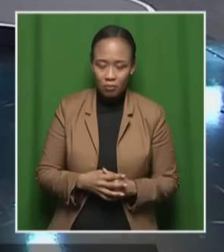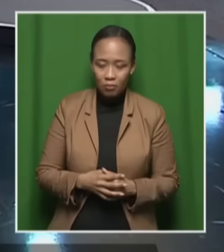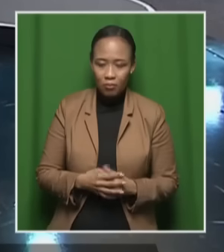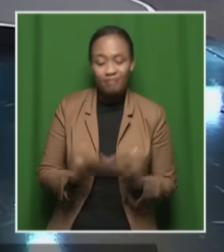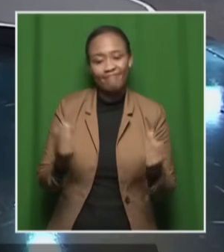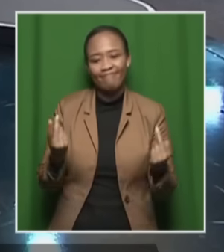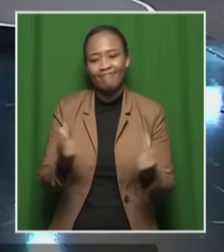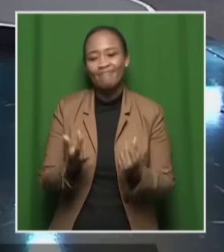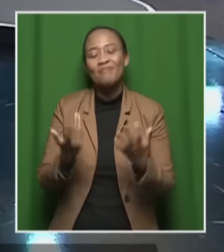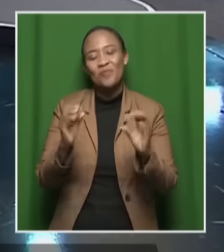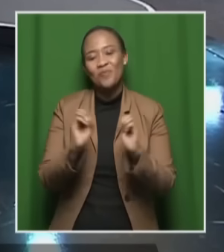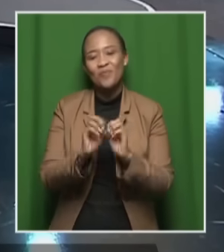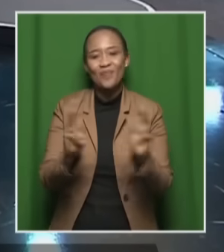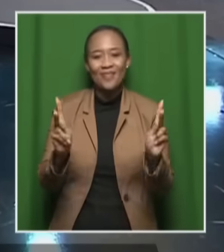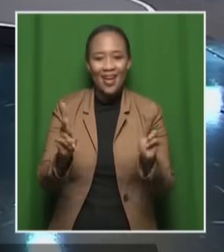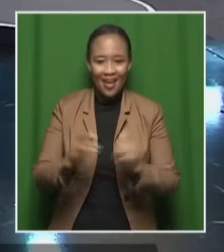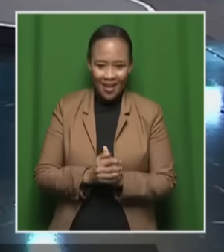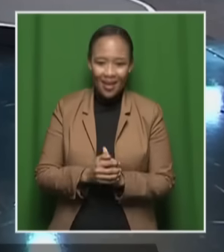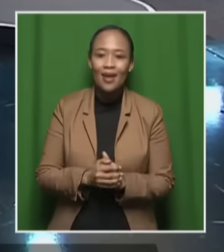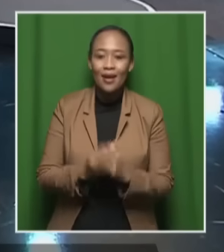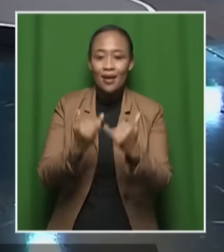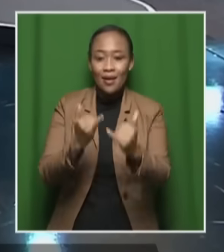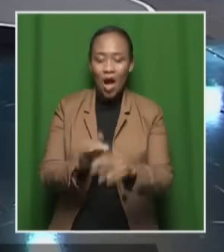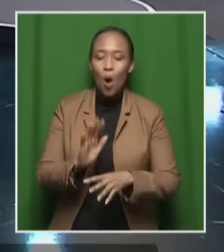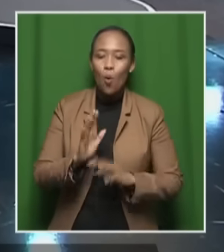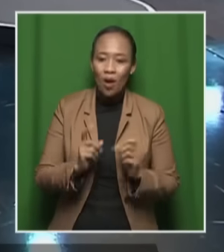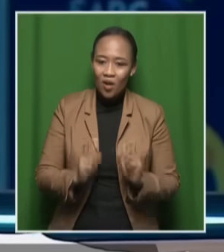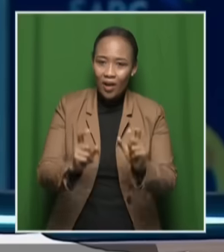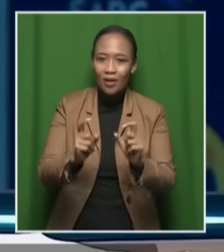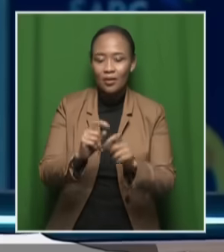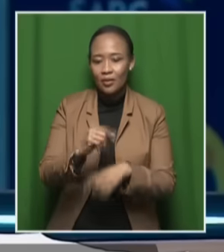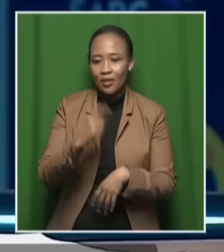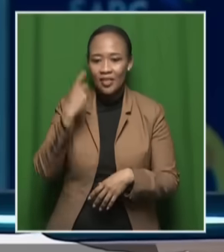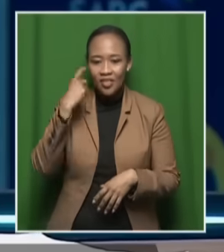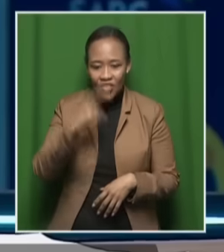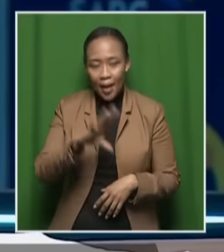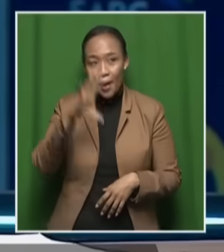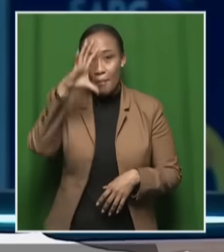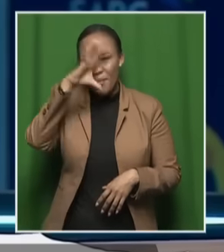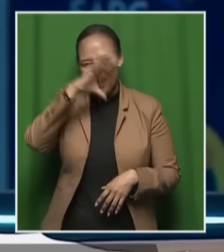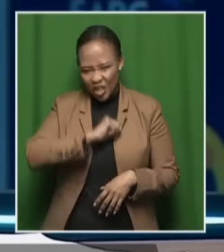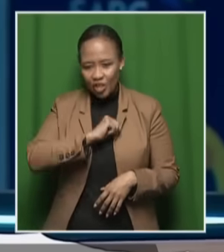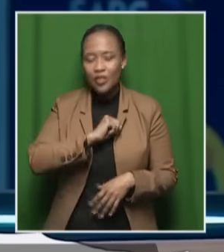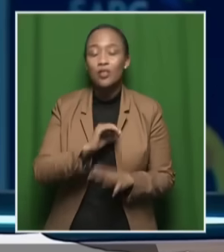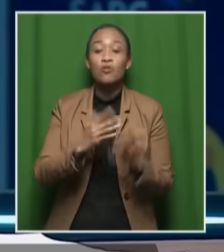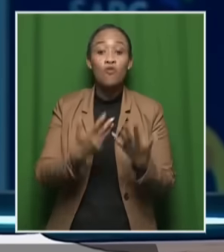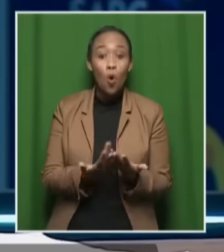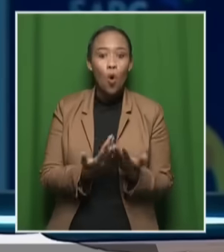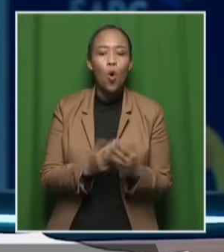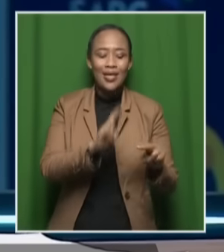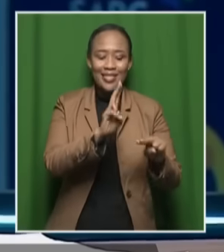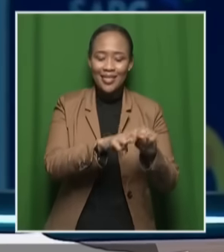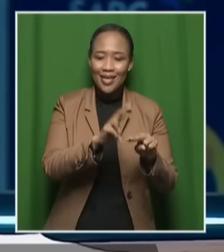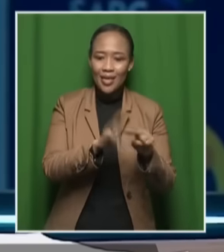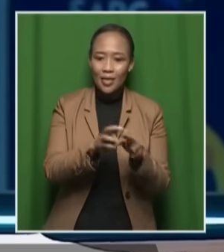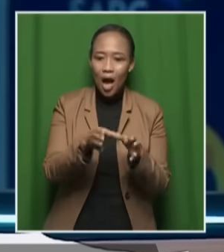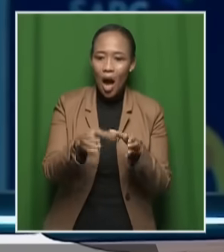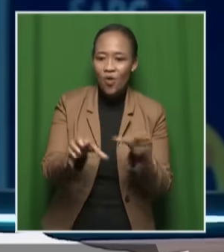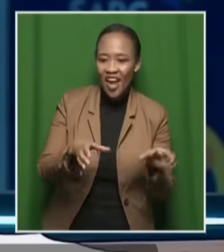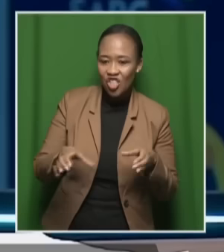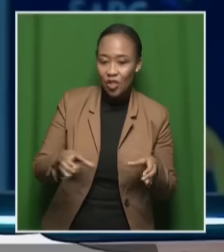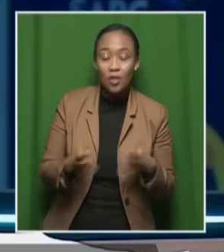All right, so we are just taking a quick look at some of the predictions, of course, for the seat allocation in the